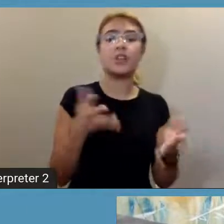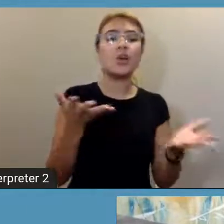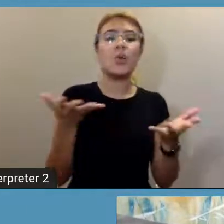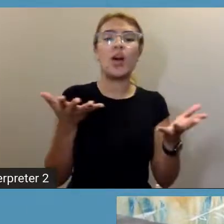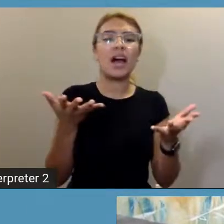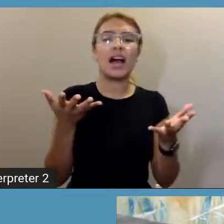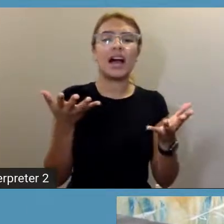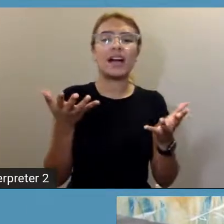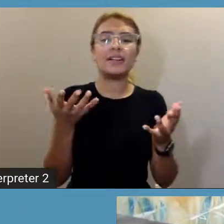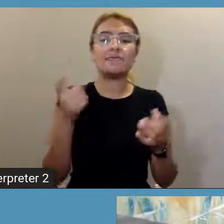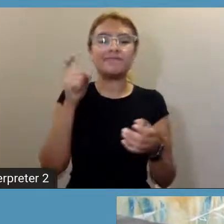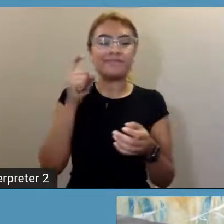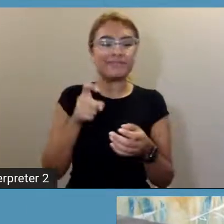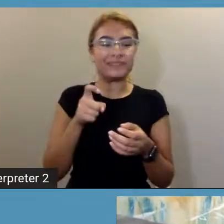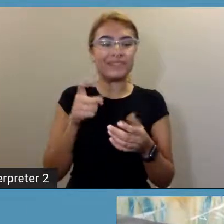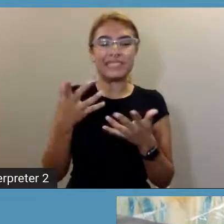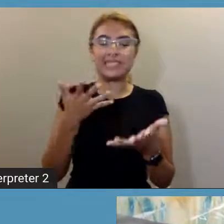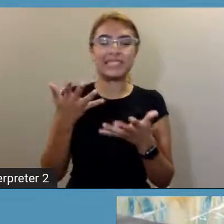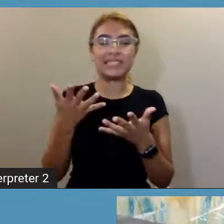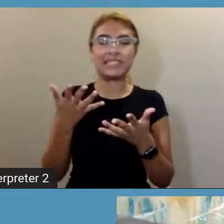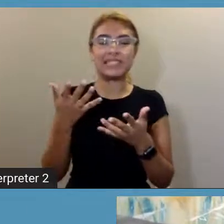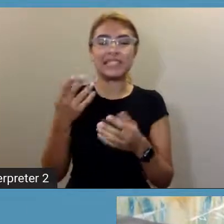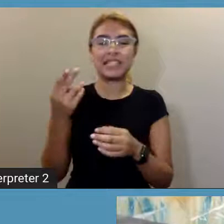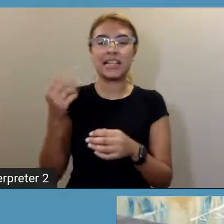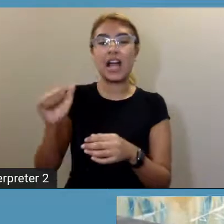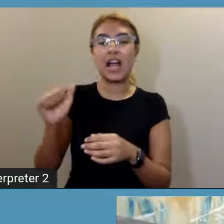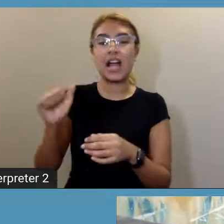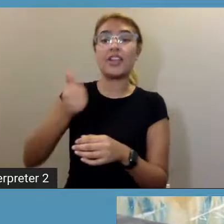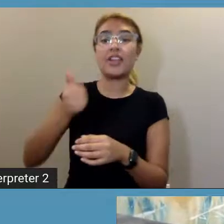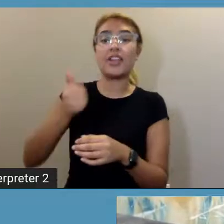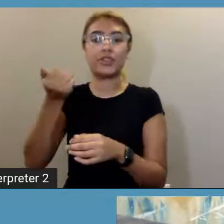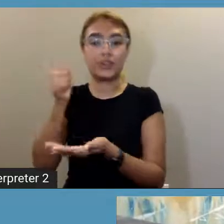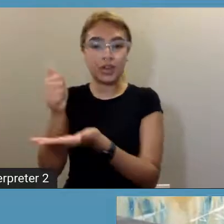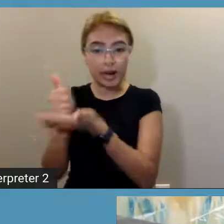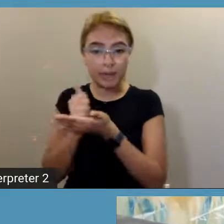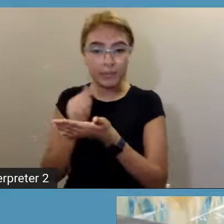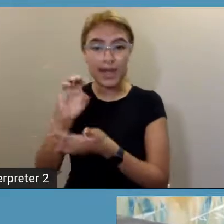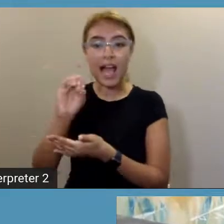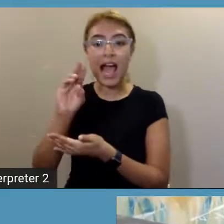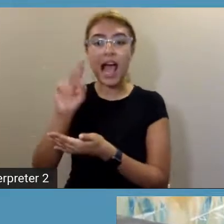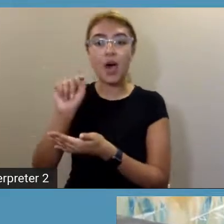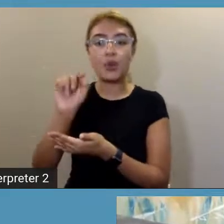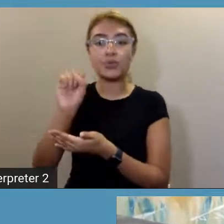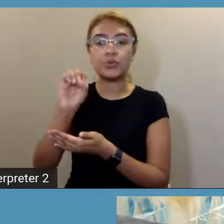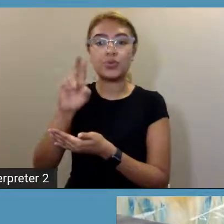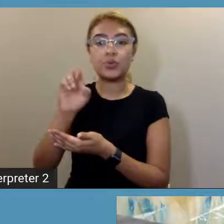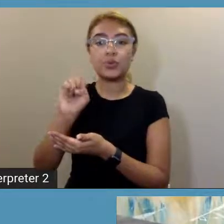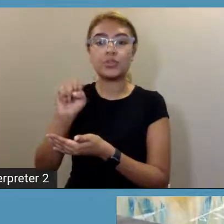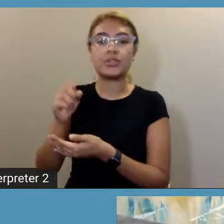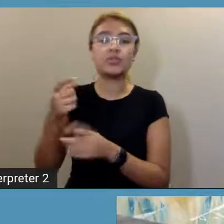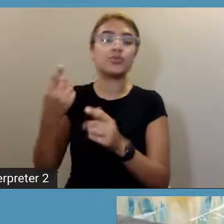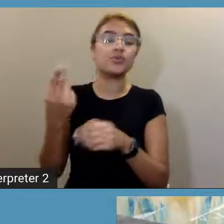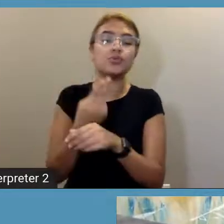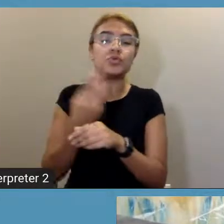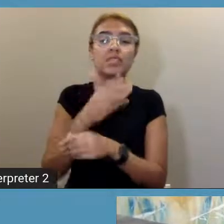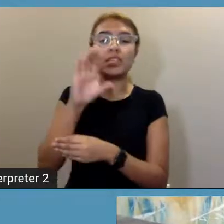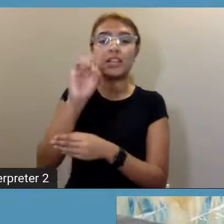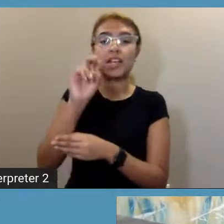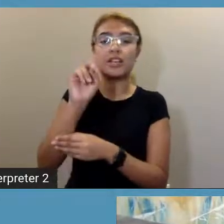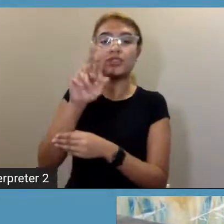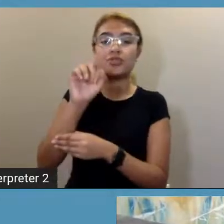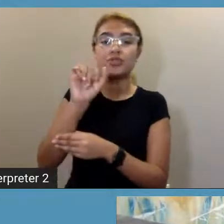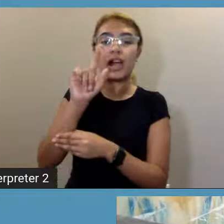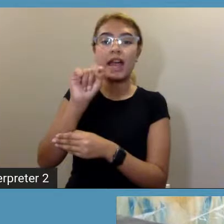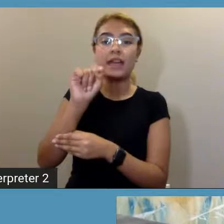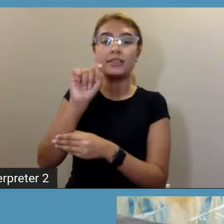bring in that extra contractual help, Yes. rather than maybe bringing it into your own skill